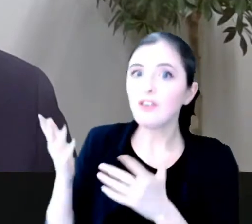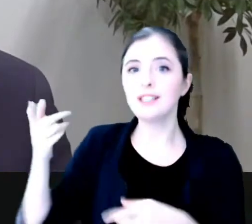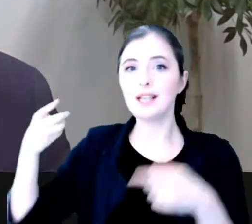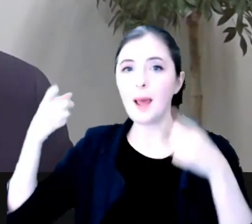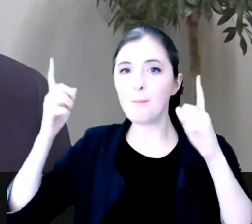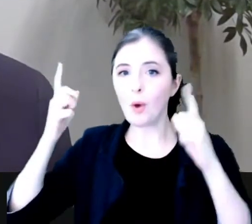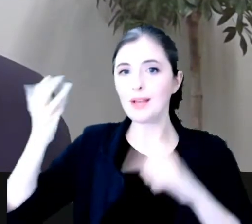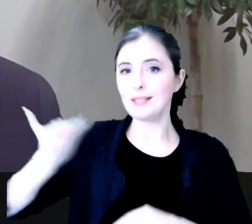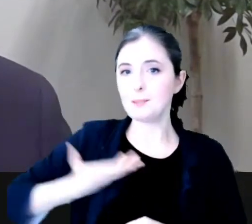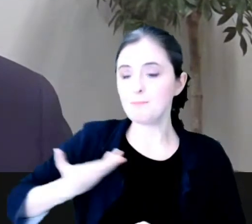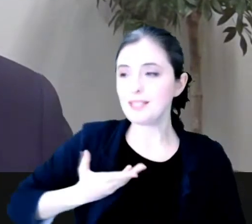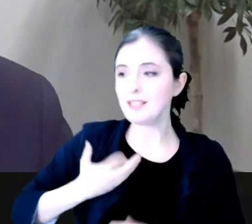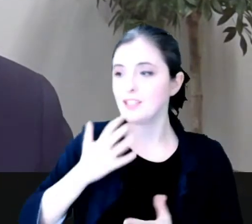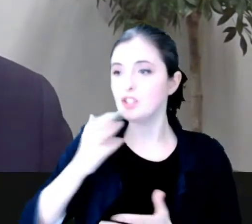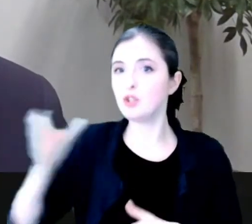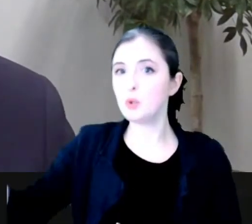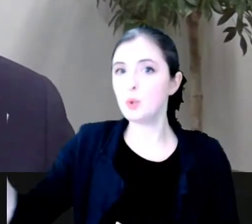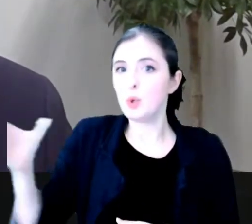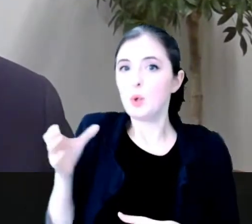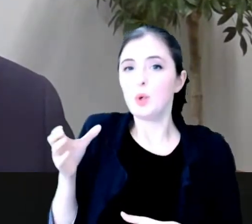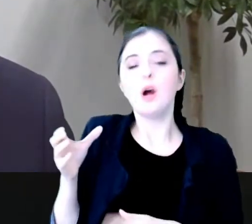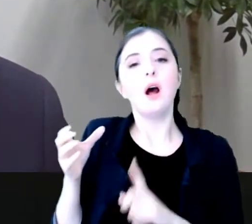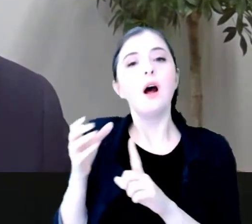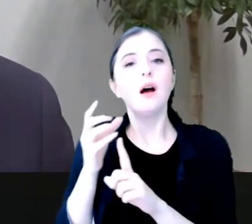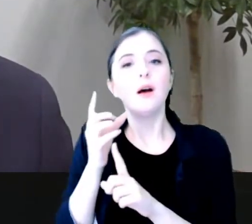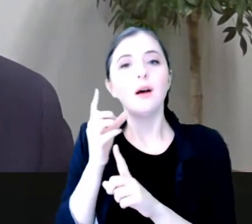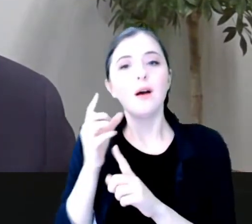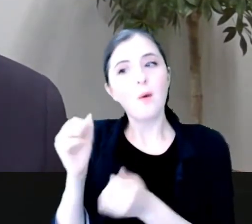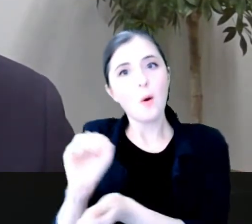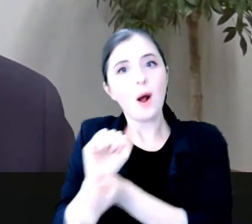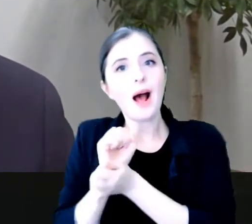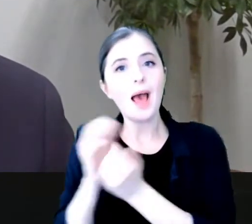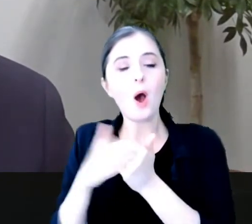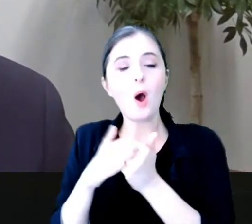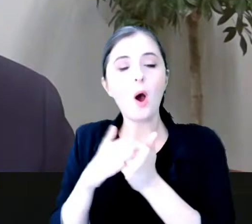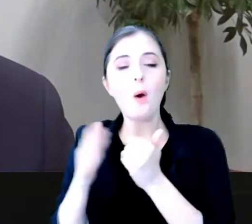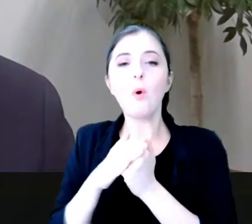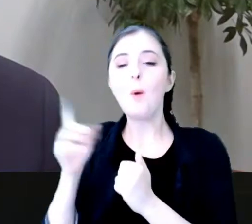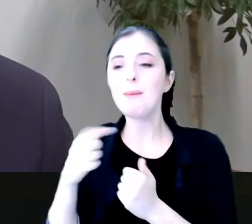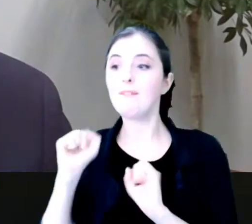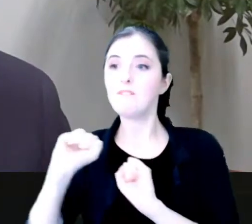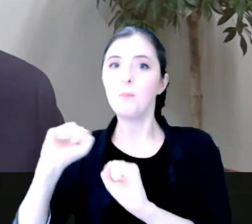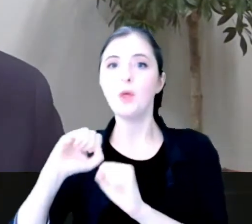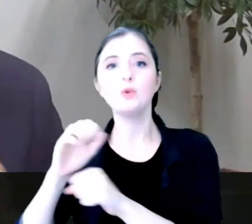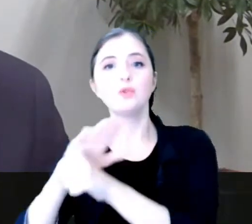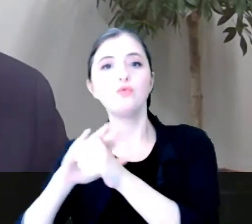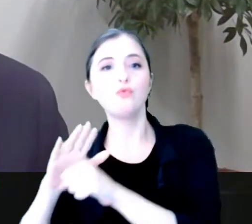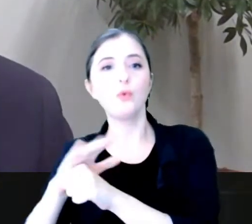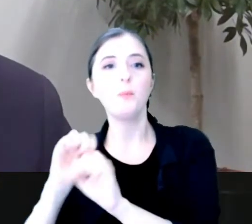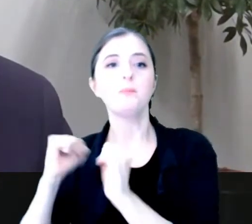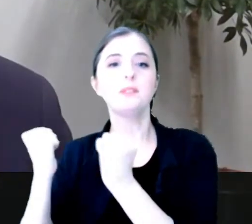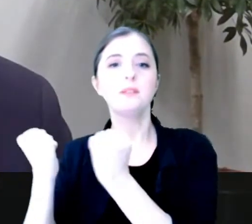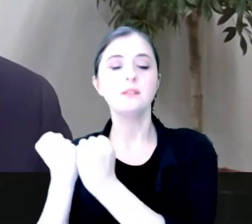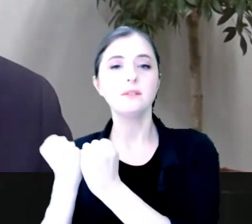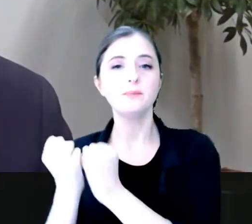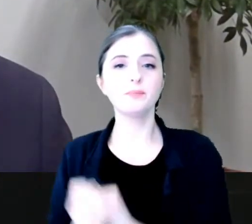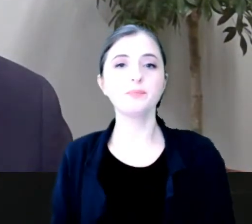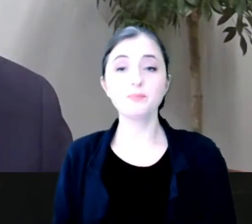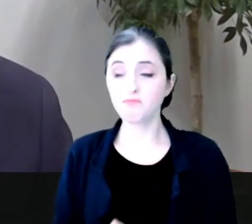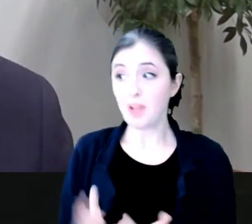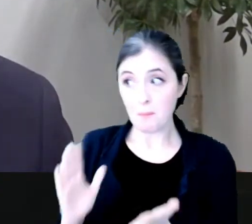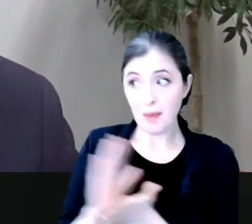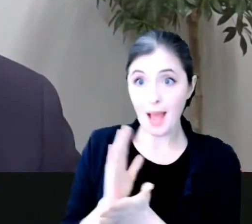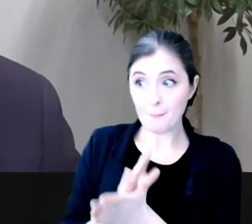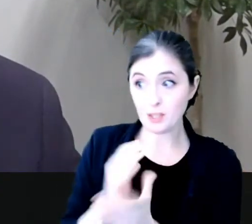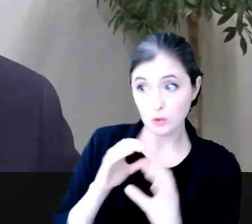board the potential of the sort of groups you're talking about. It's really important. And that includes disabled Londoners as well. But I'm more than happy to speak to you about this and